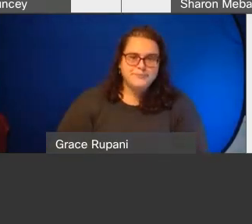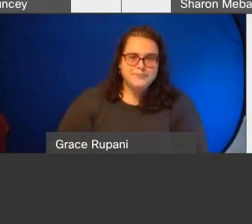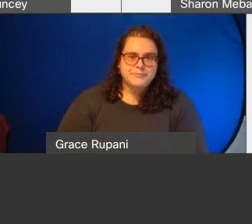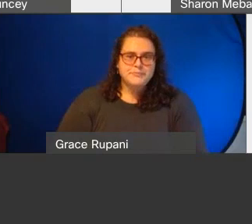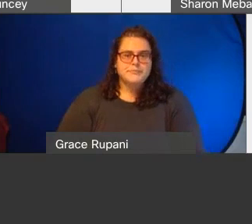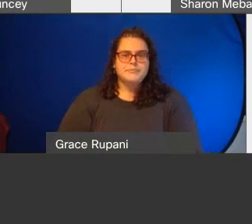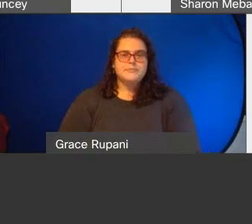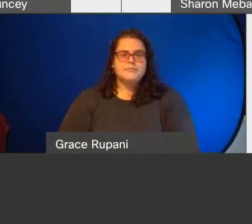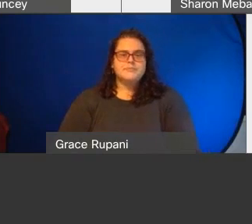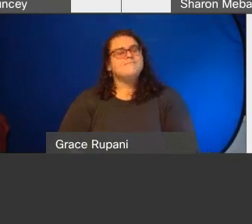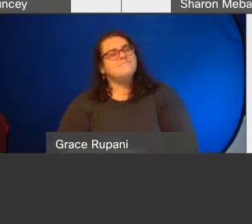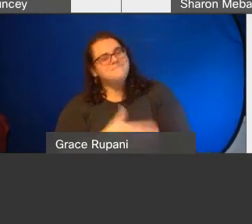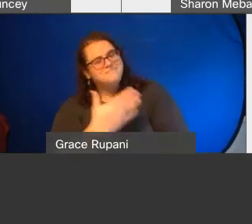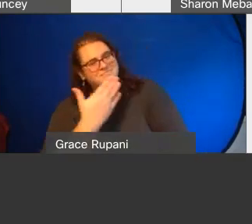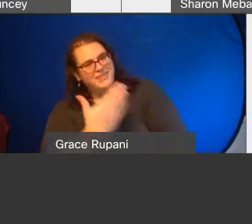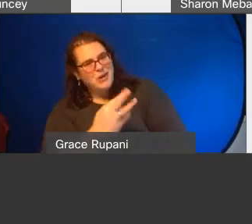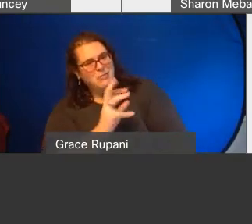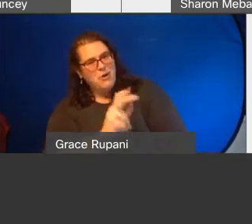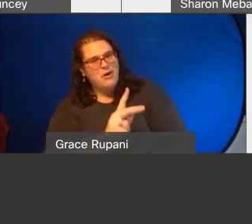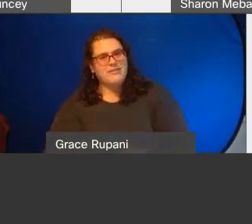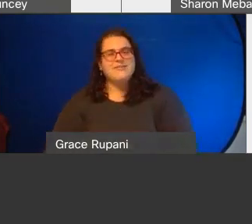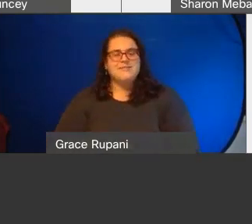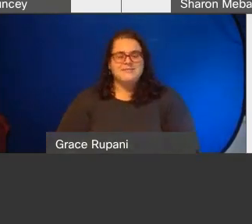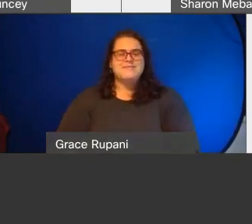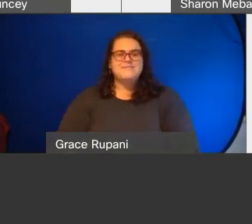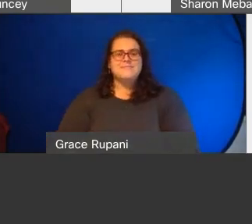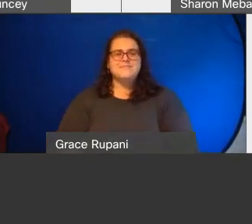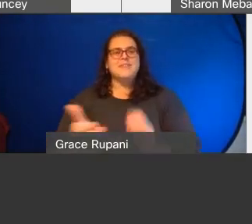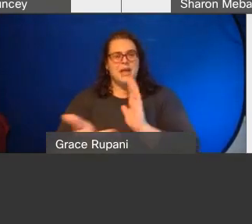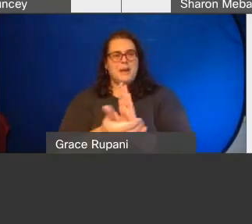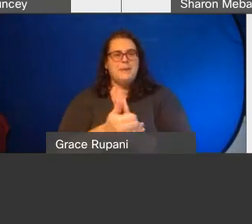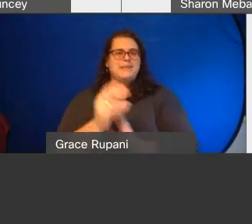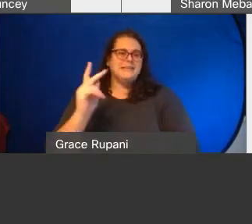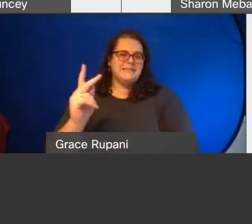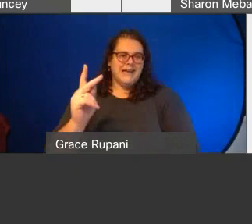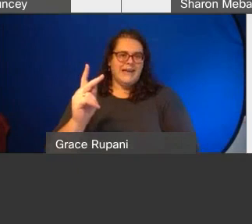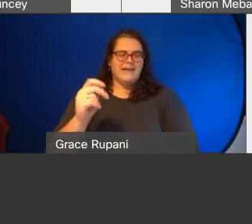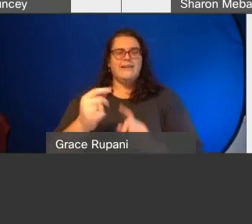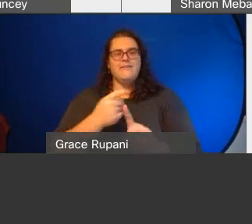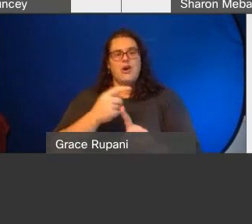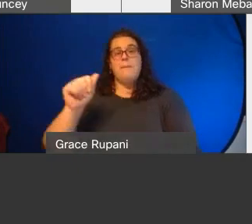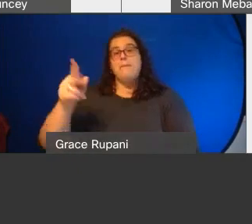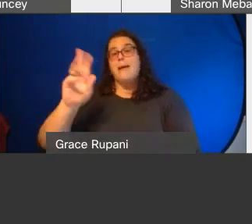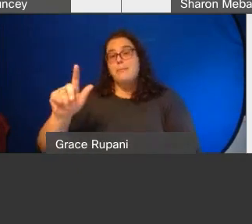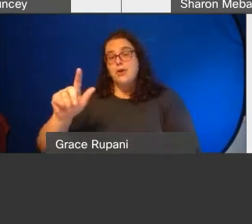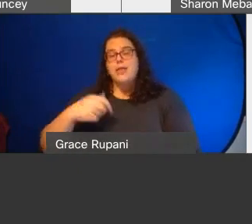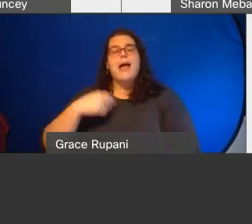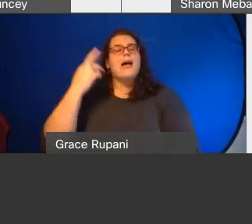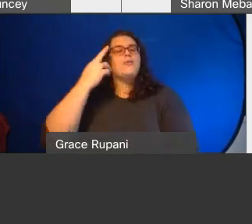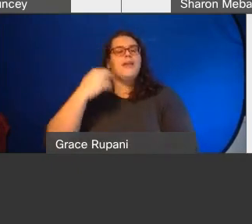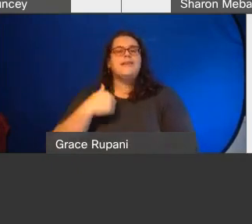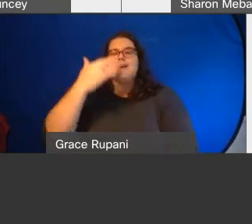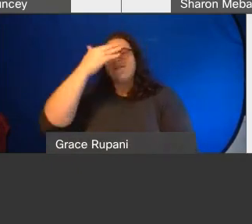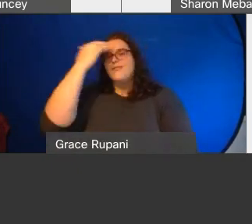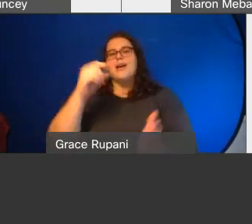Thank you, Mark. You're welcome. I was the Appendix K from April and realized I did not print the latest